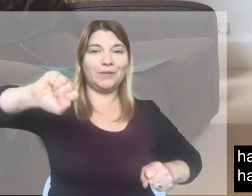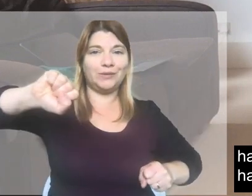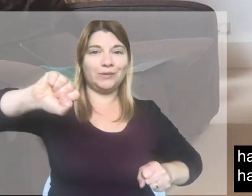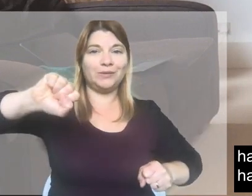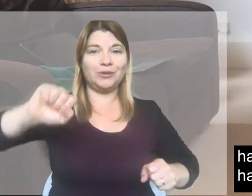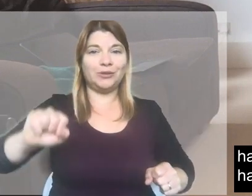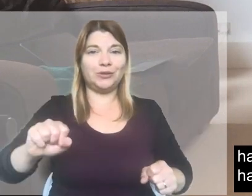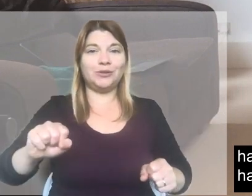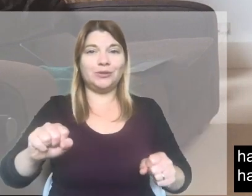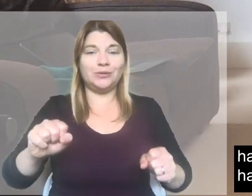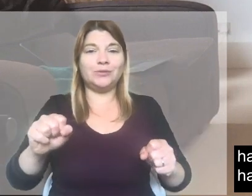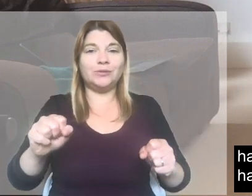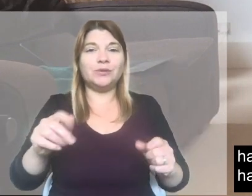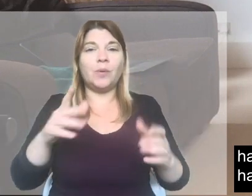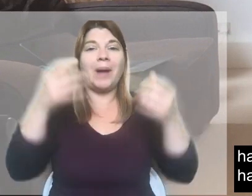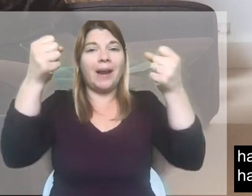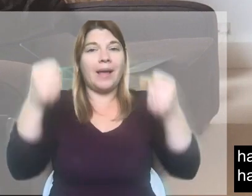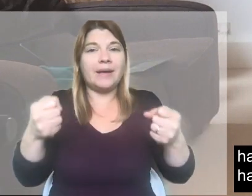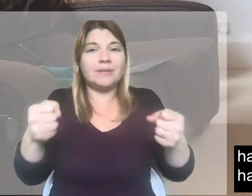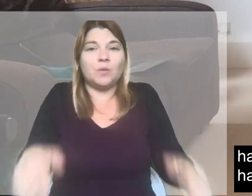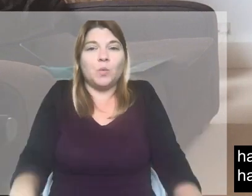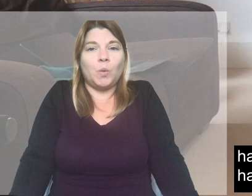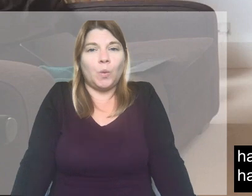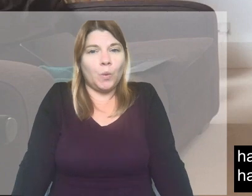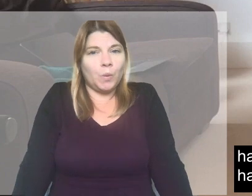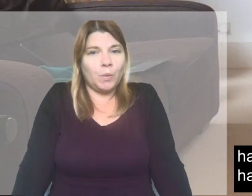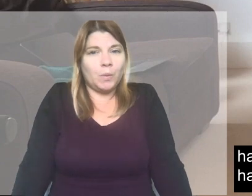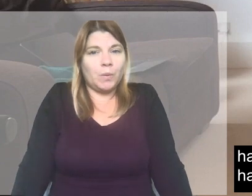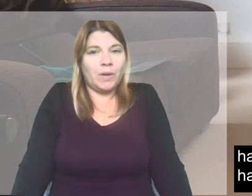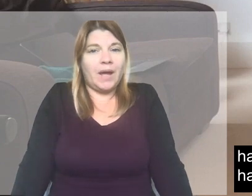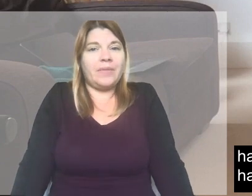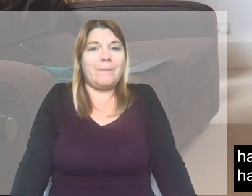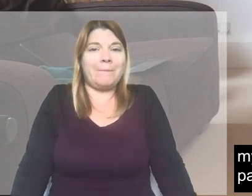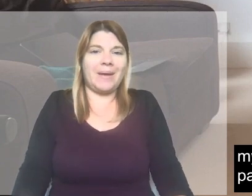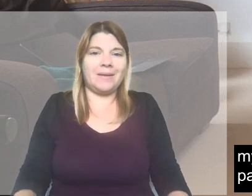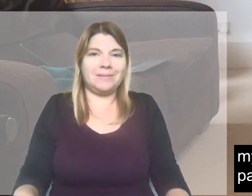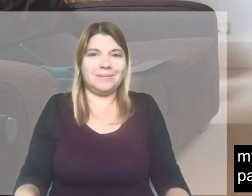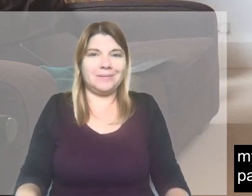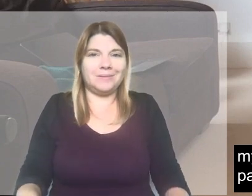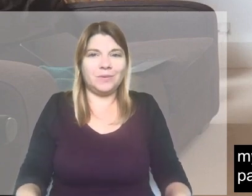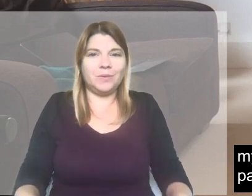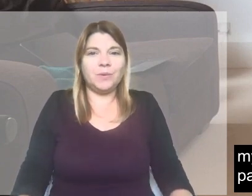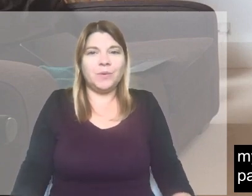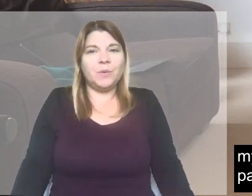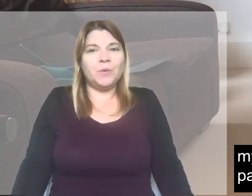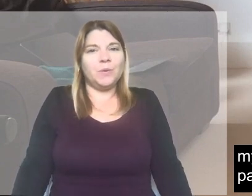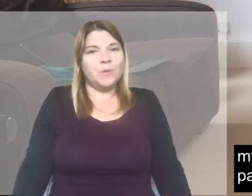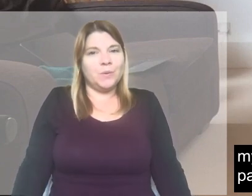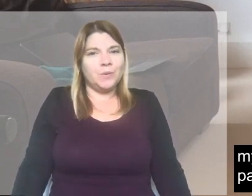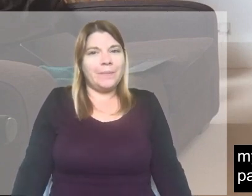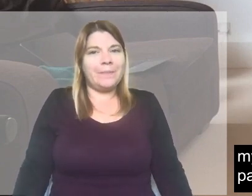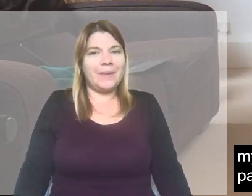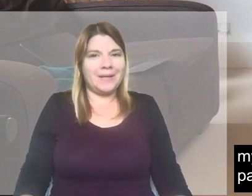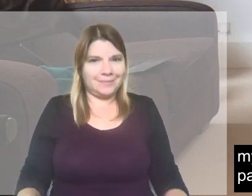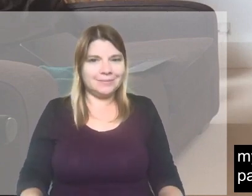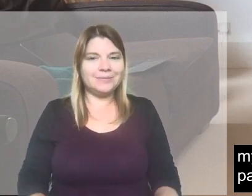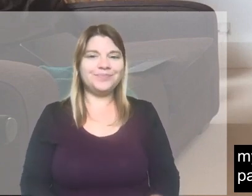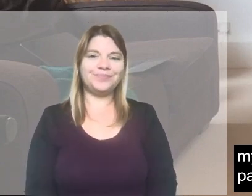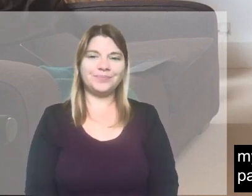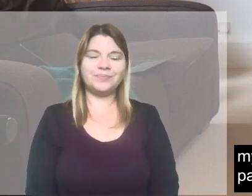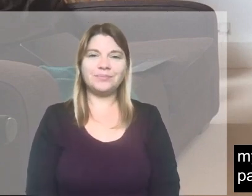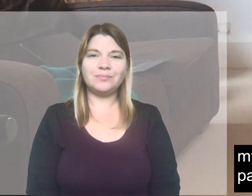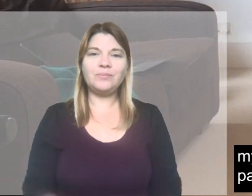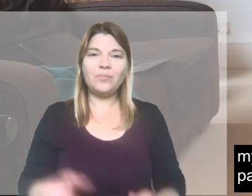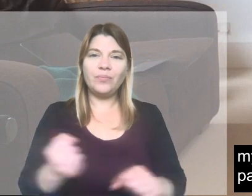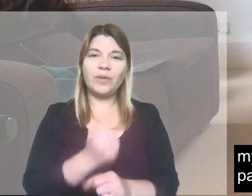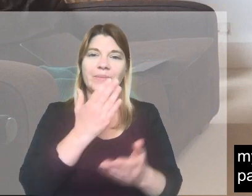reach behind me. They bend as my hands come past my hips, and stretch as my arms reach in front. Bend as my hands pass my